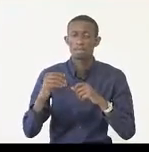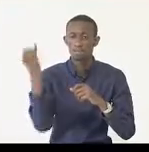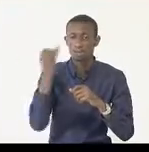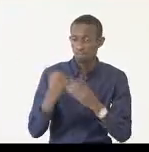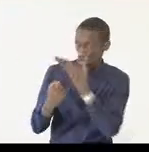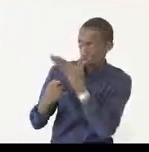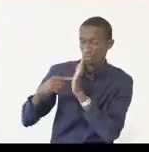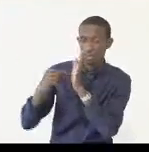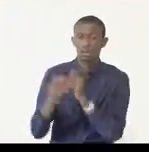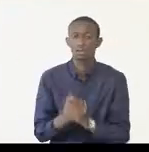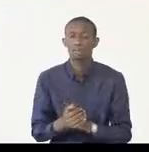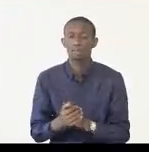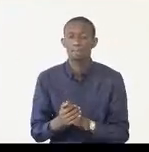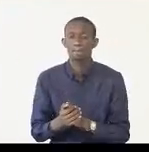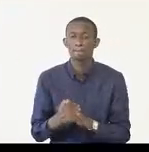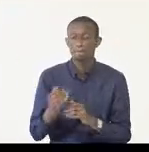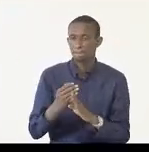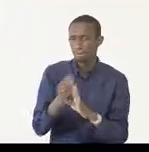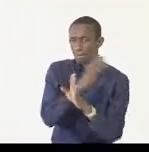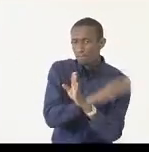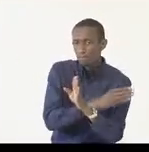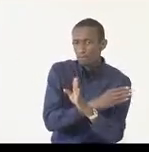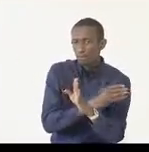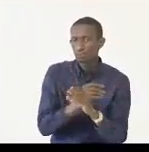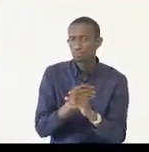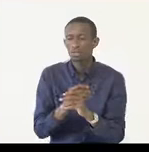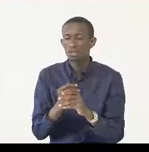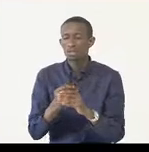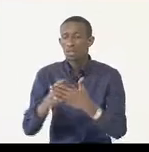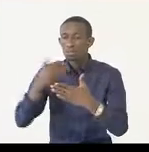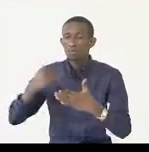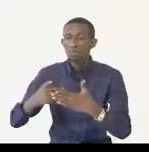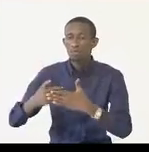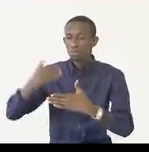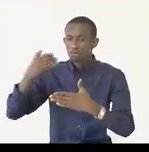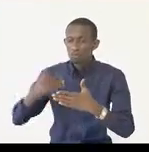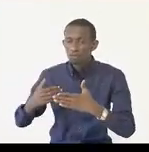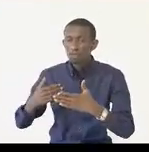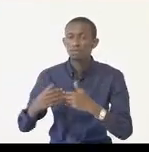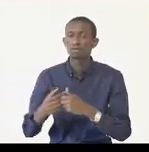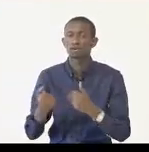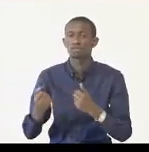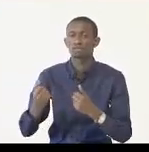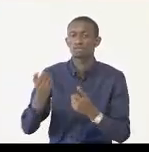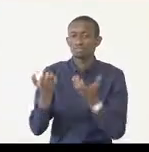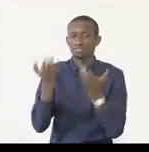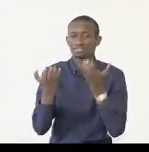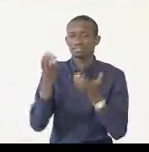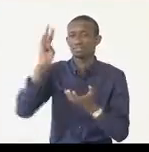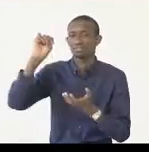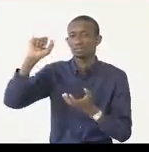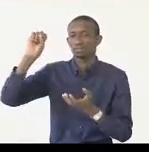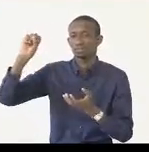have a before we have the collision, okay? So we have a mass, that is a mass M1 with a